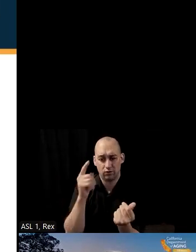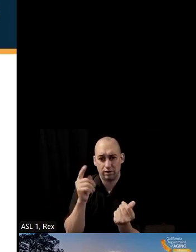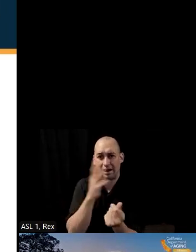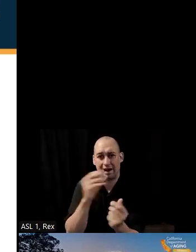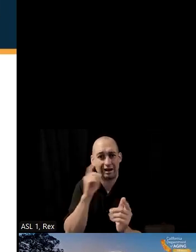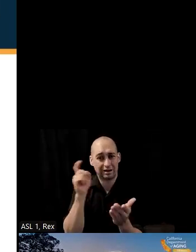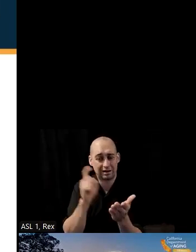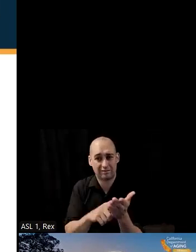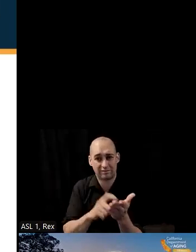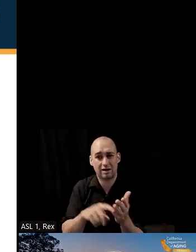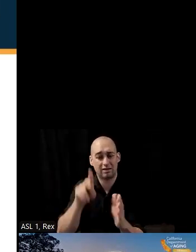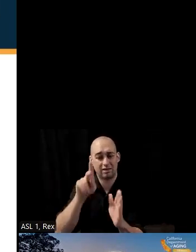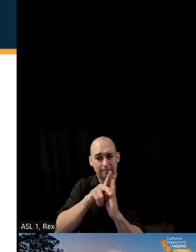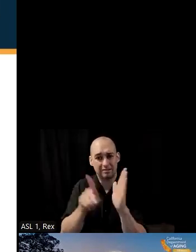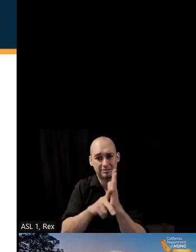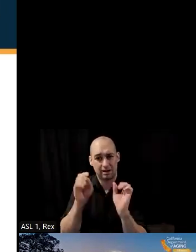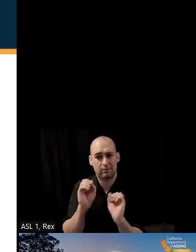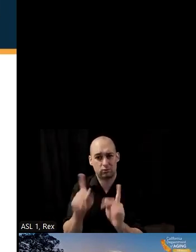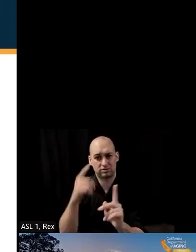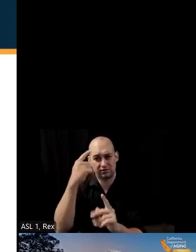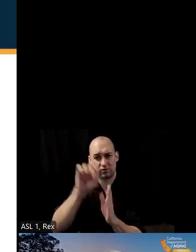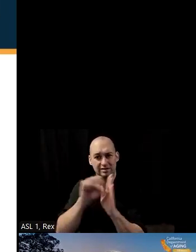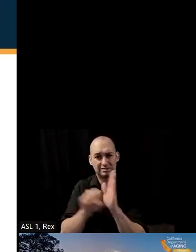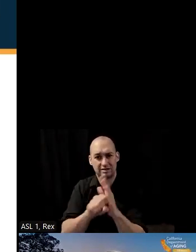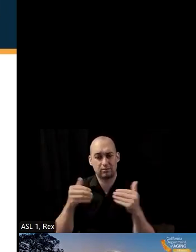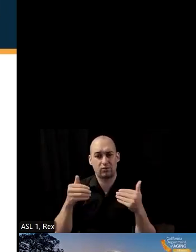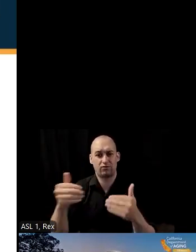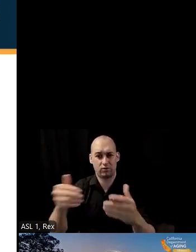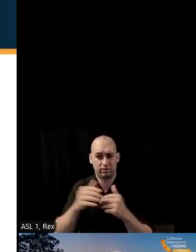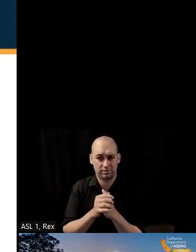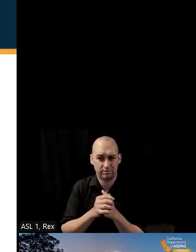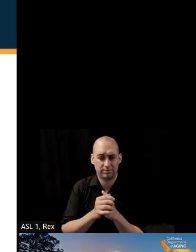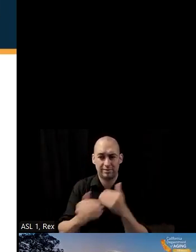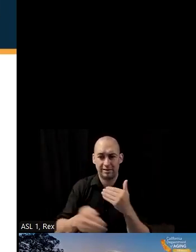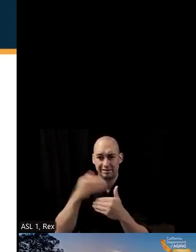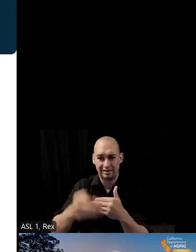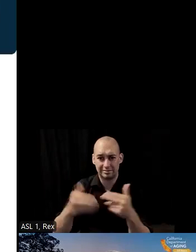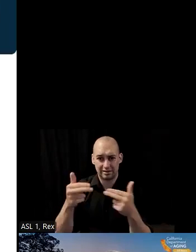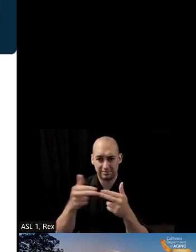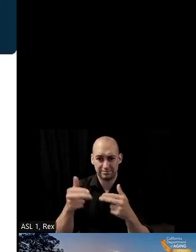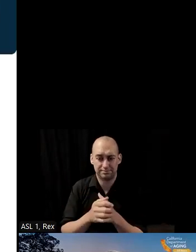identify the policy opportunities for the state to move forward with. Next slide, please.